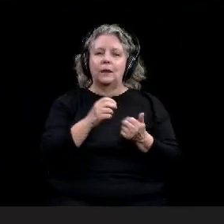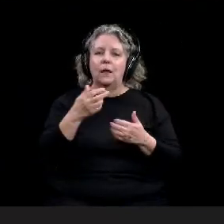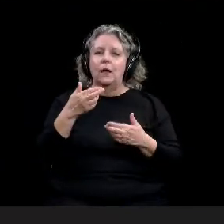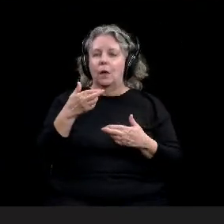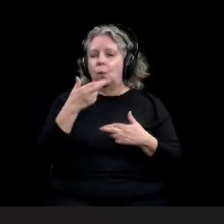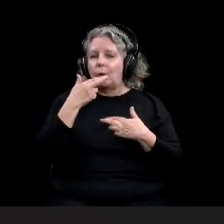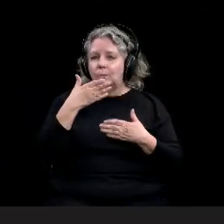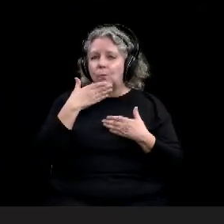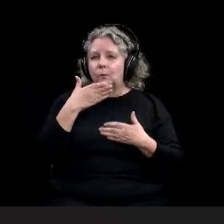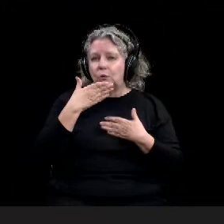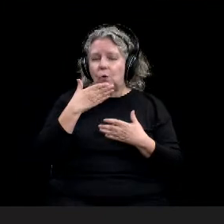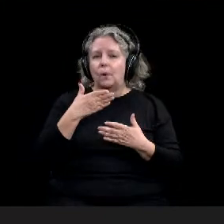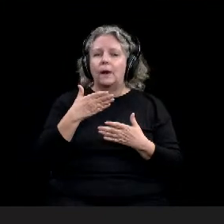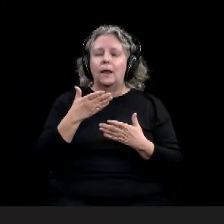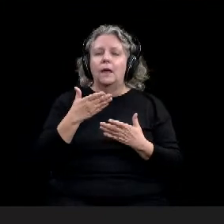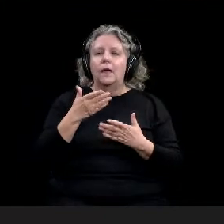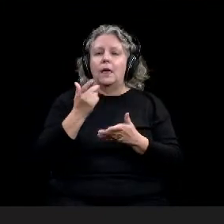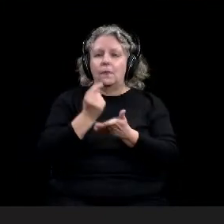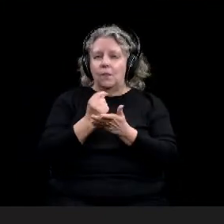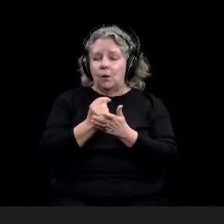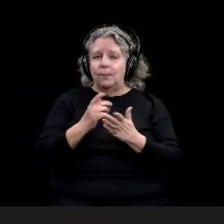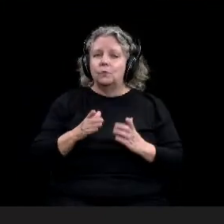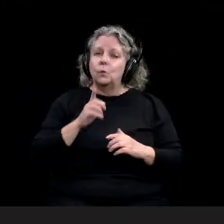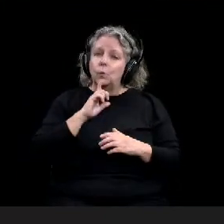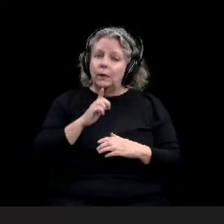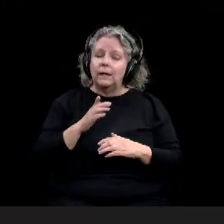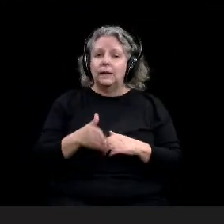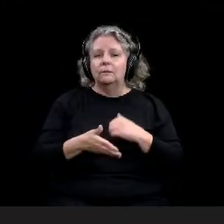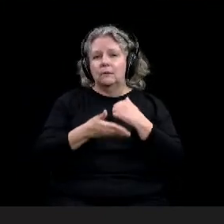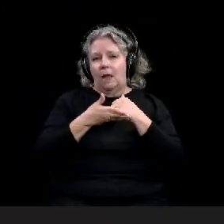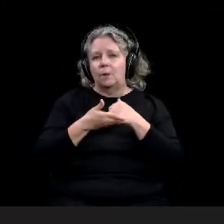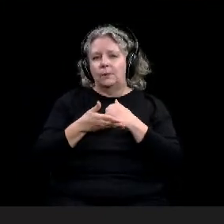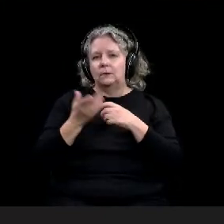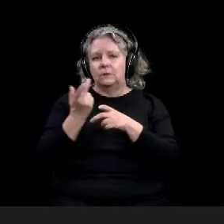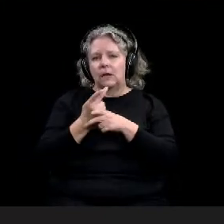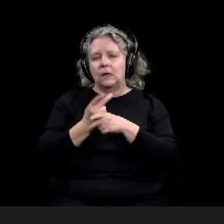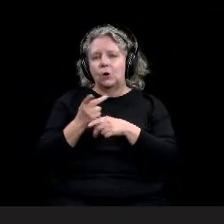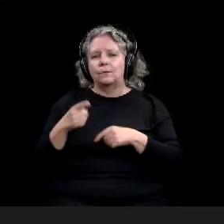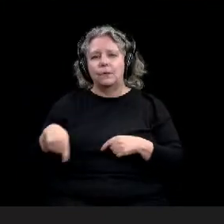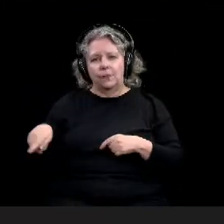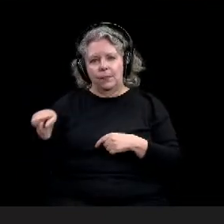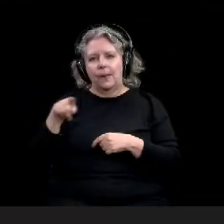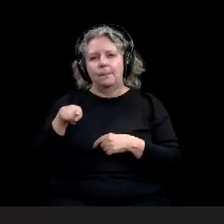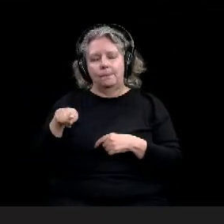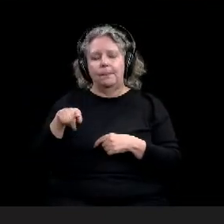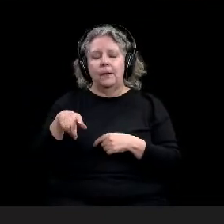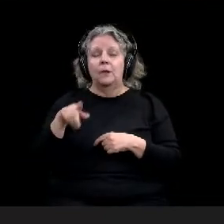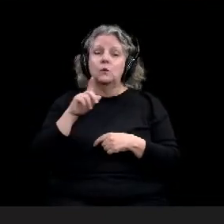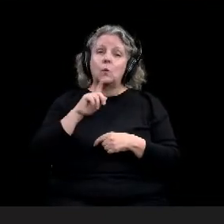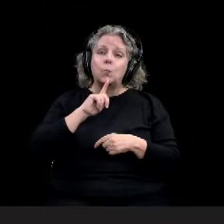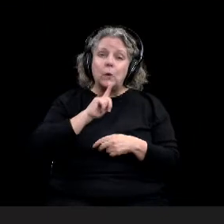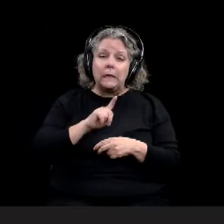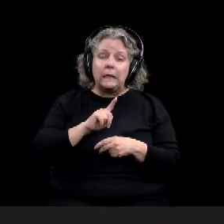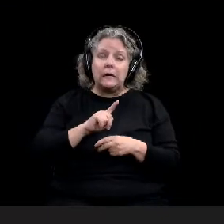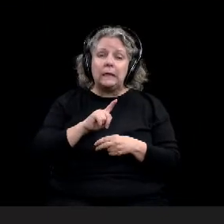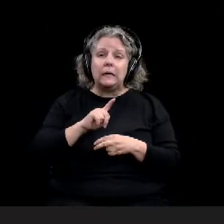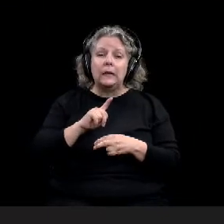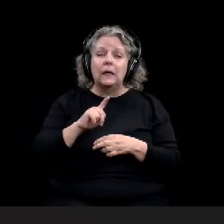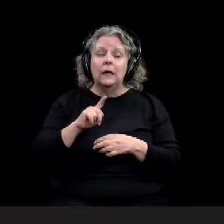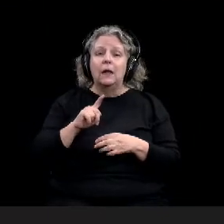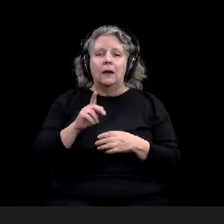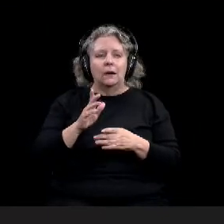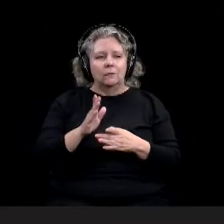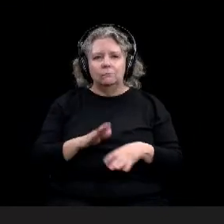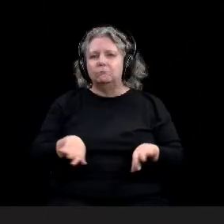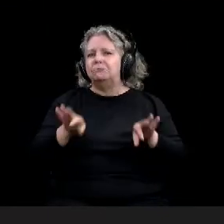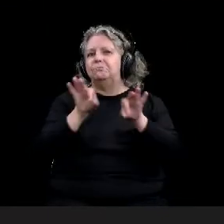pandemic continues. So the real true heroes of this have been the respiratory therapists and the nurses who, every day are going to